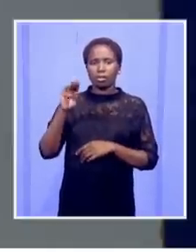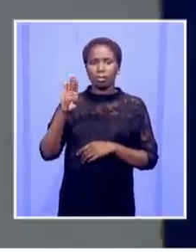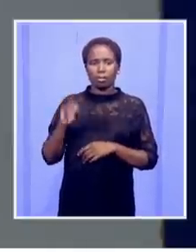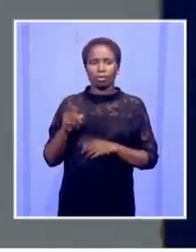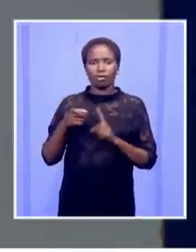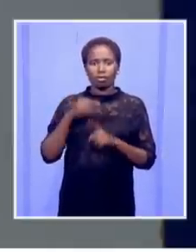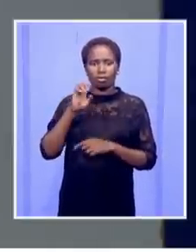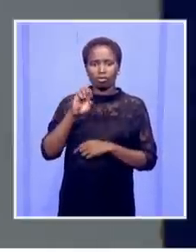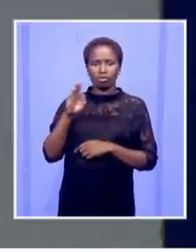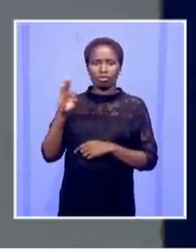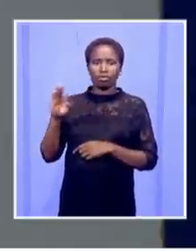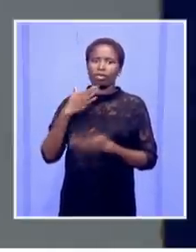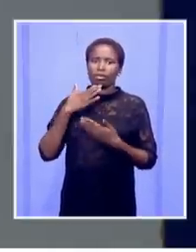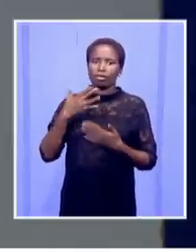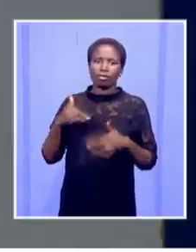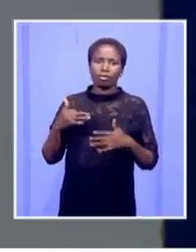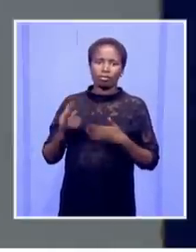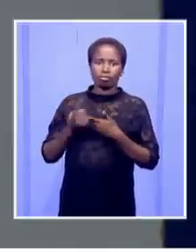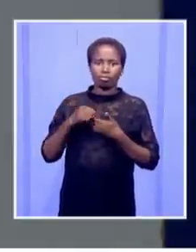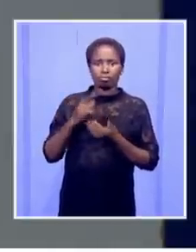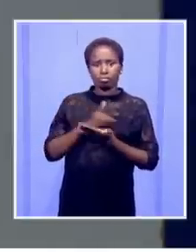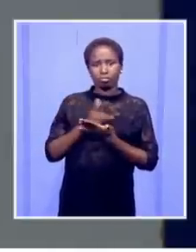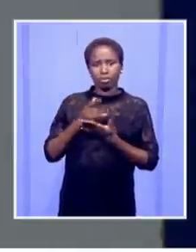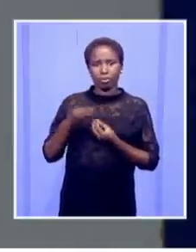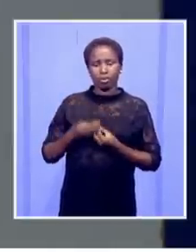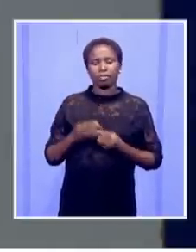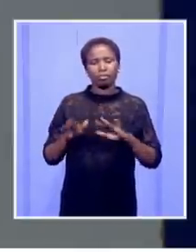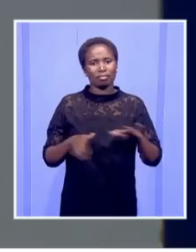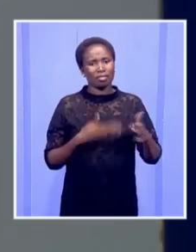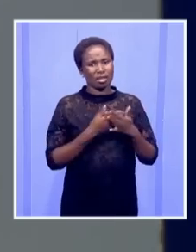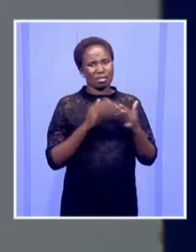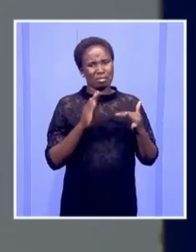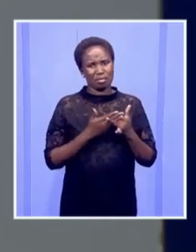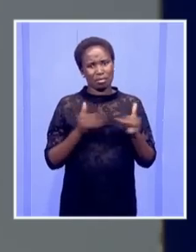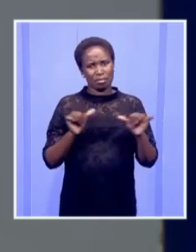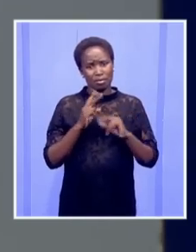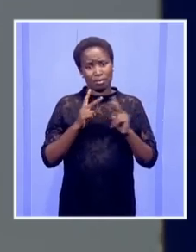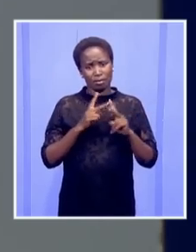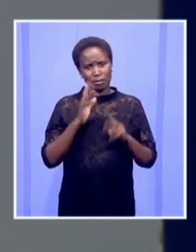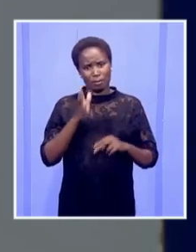you so much for speaking to us. Let's take a short break. We'll continue in a moment.